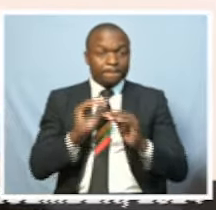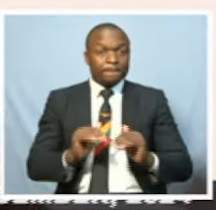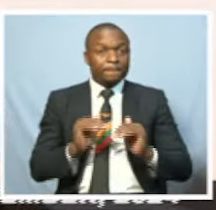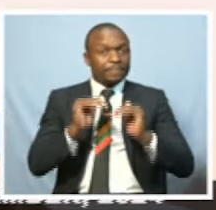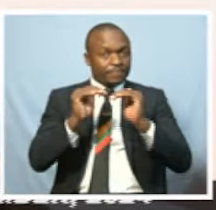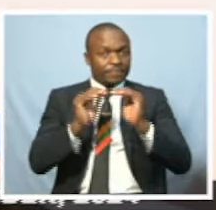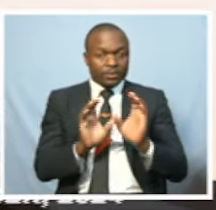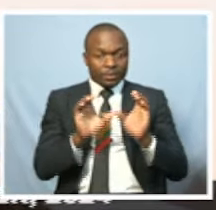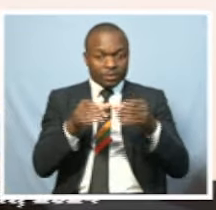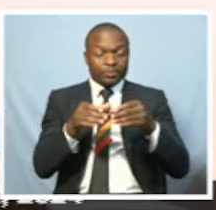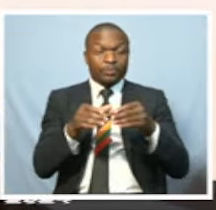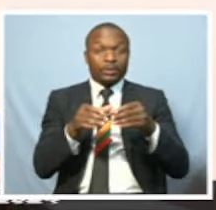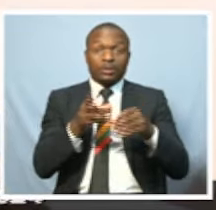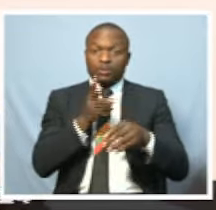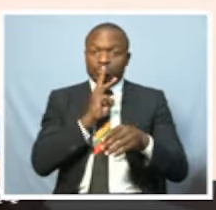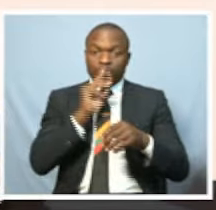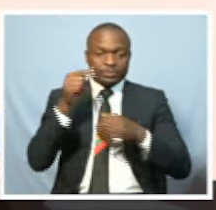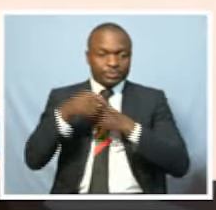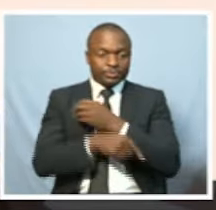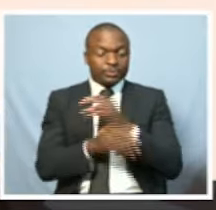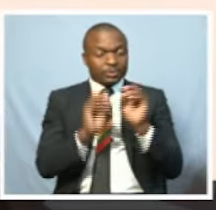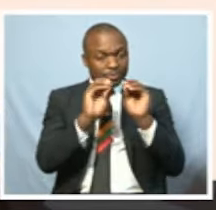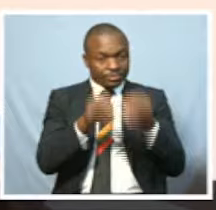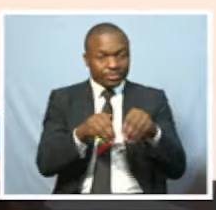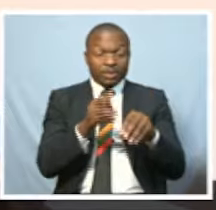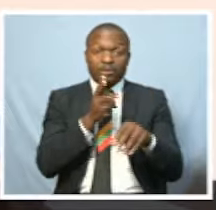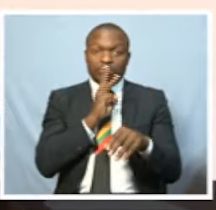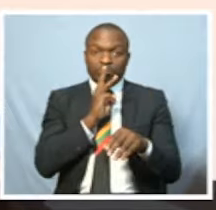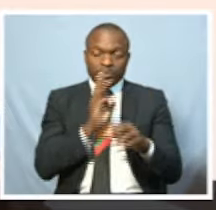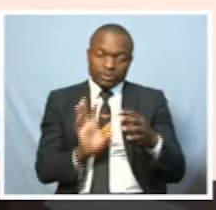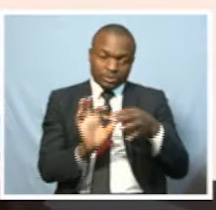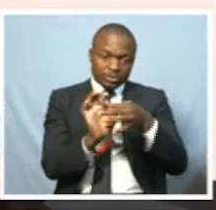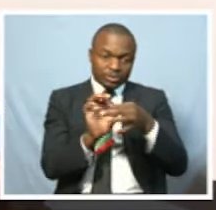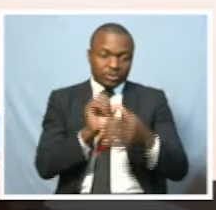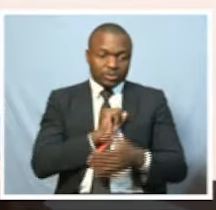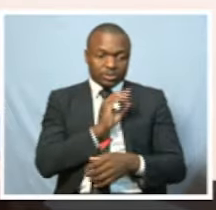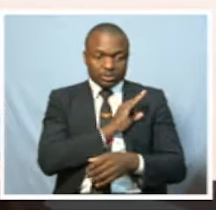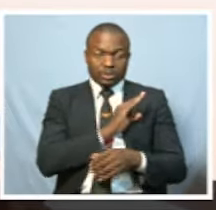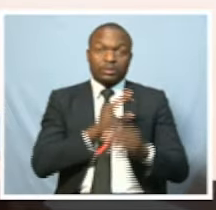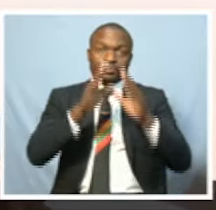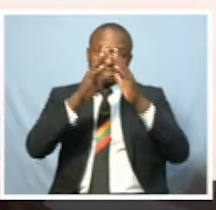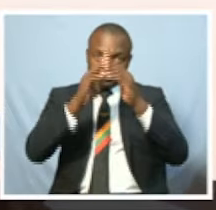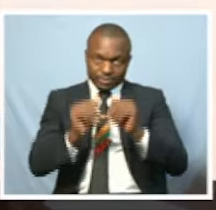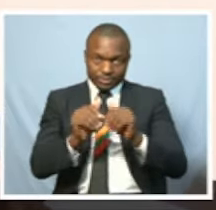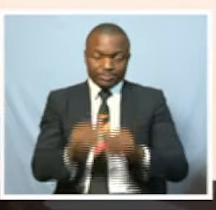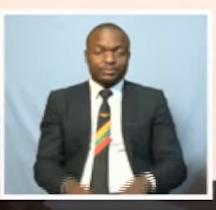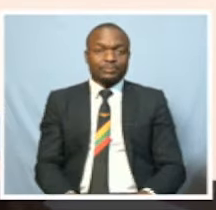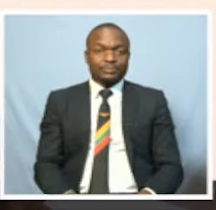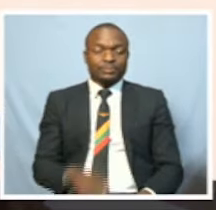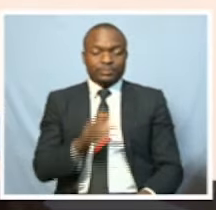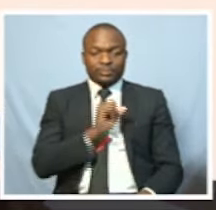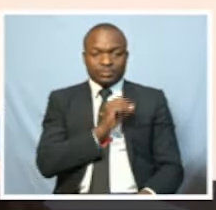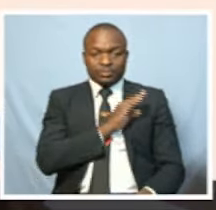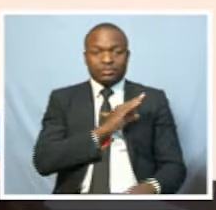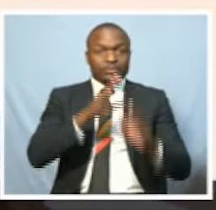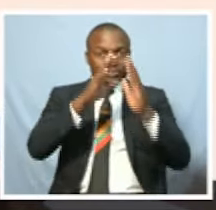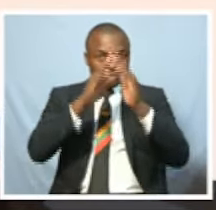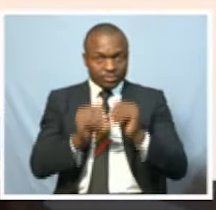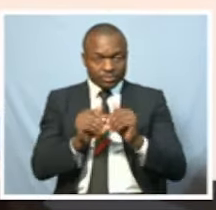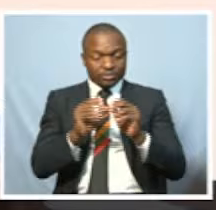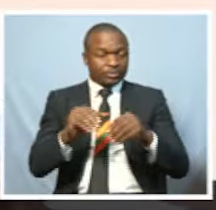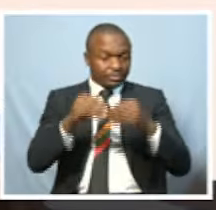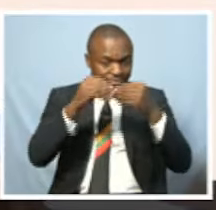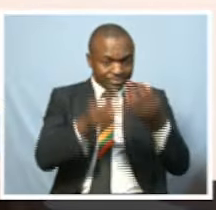existing community borehole with installation of water scheme connected to the staff house, and the staff house, Chair, is being handed